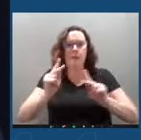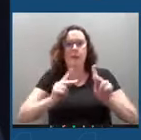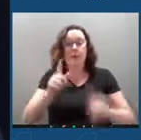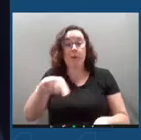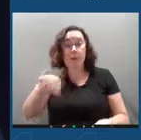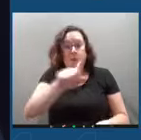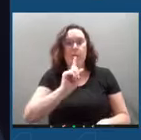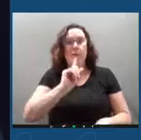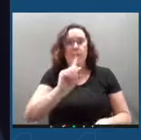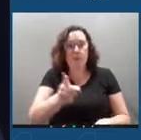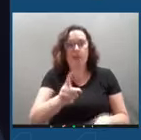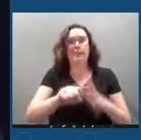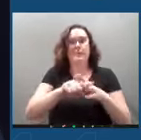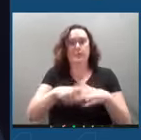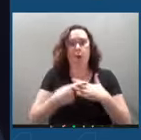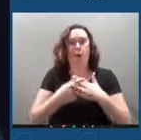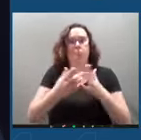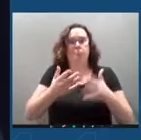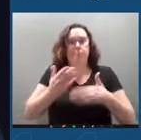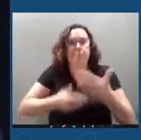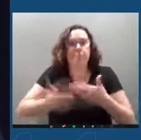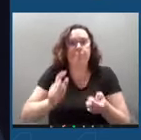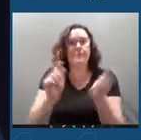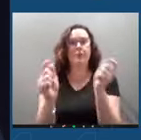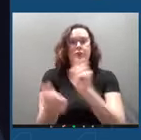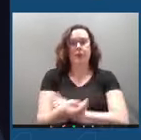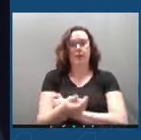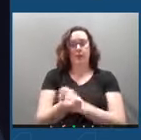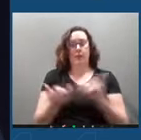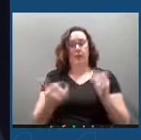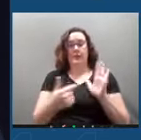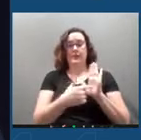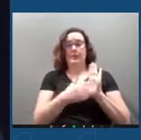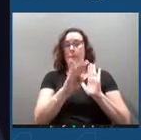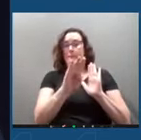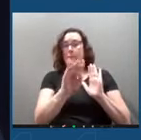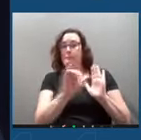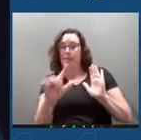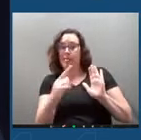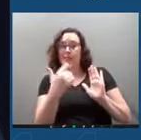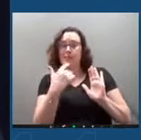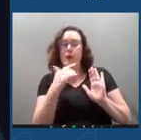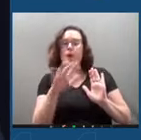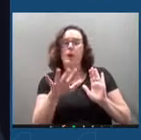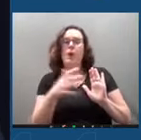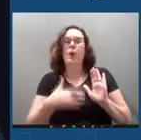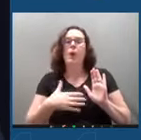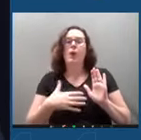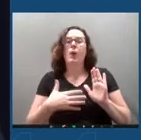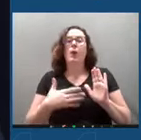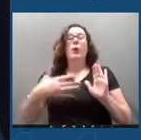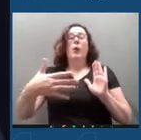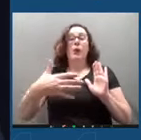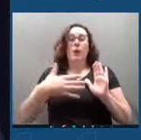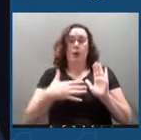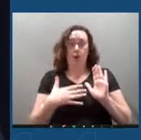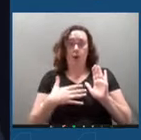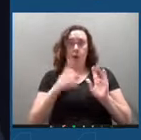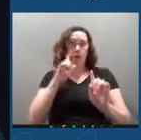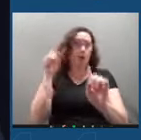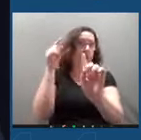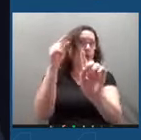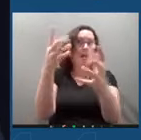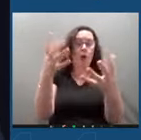this piece of legislation is saying to you, take a deep breath and blow the globe in a direction that you want it to go into. I'm so